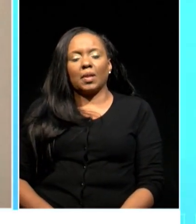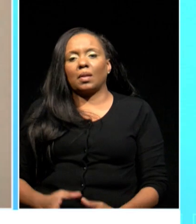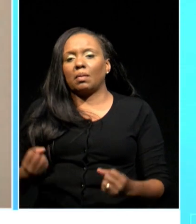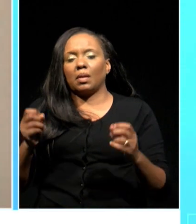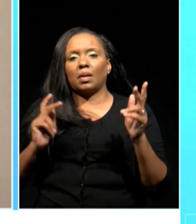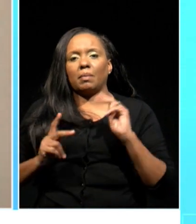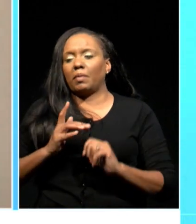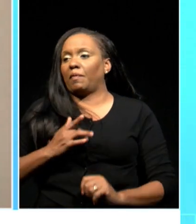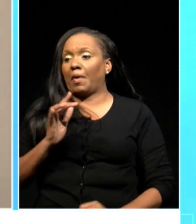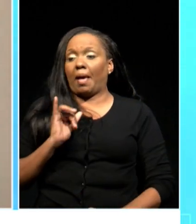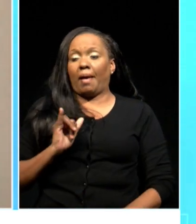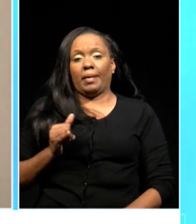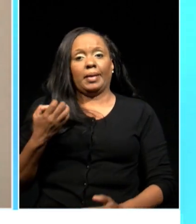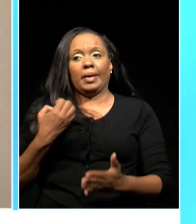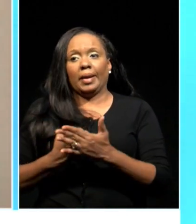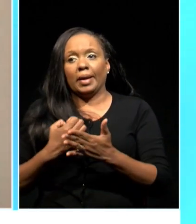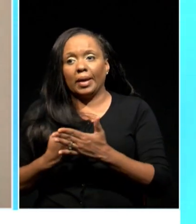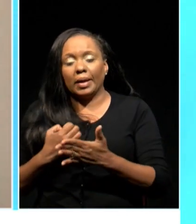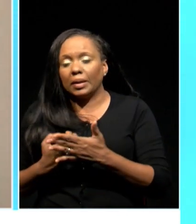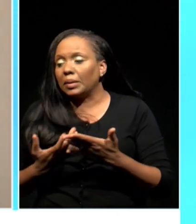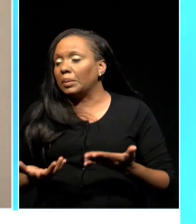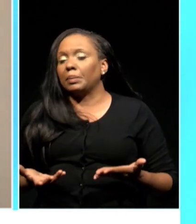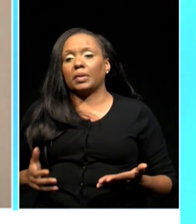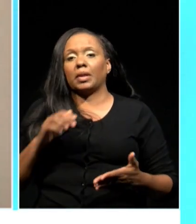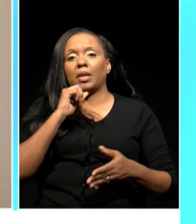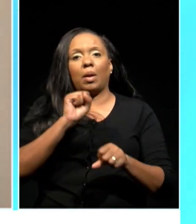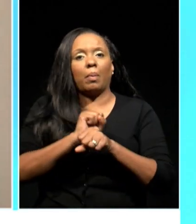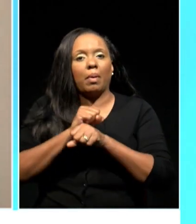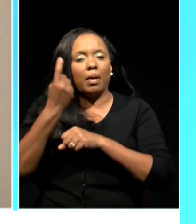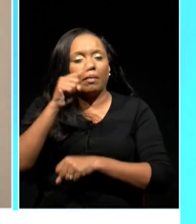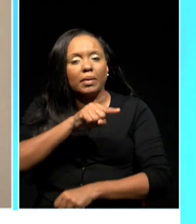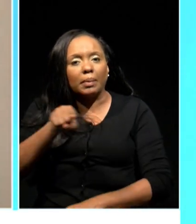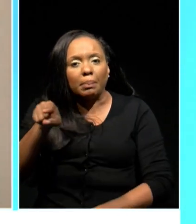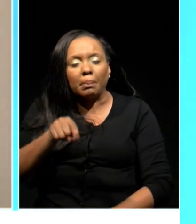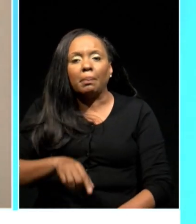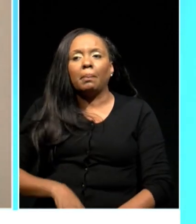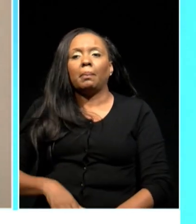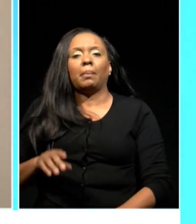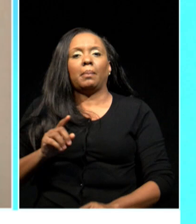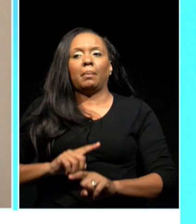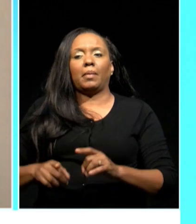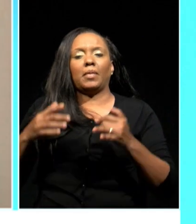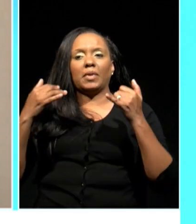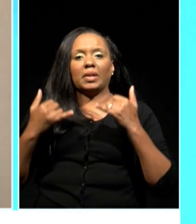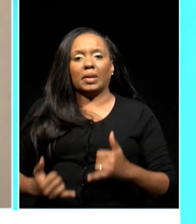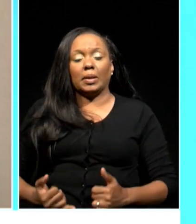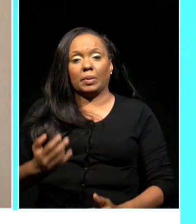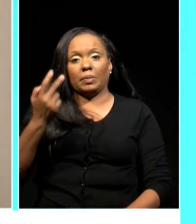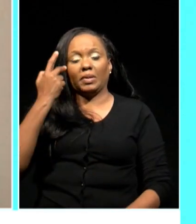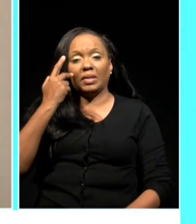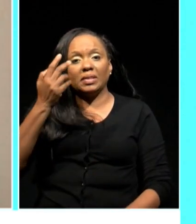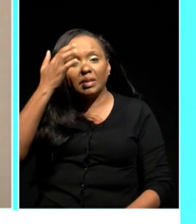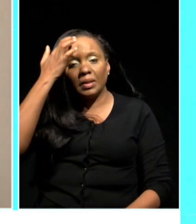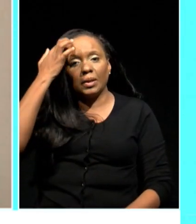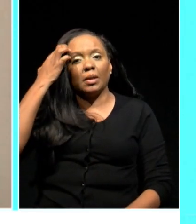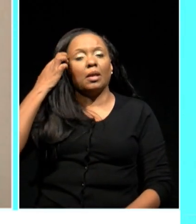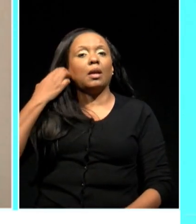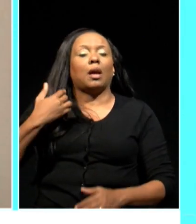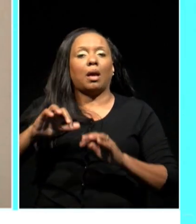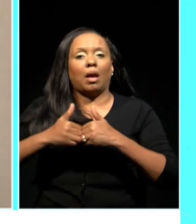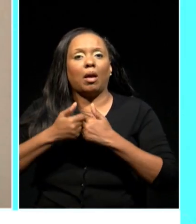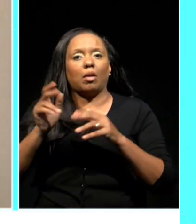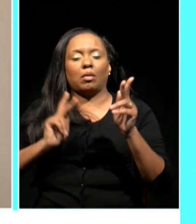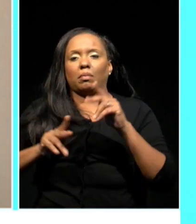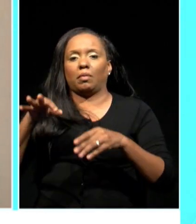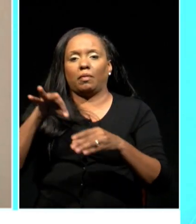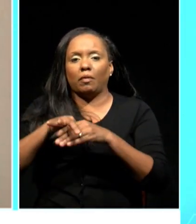interest. And I feel that we can say this 10, 20, 30 years ago, but the reality is that we're now seeing it reflected in the way people vote. And